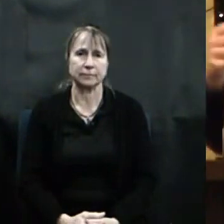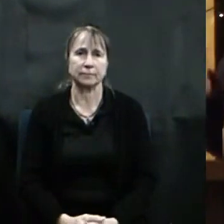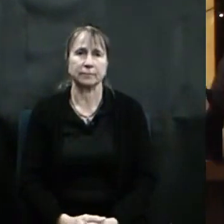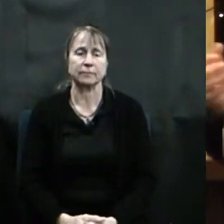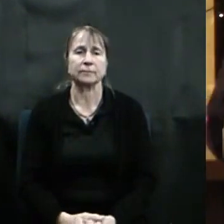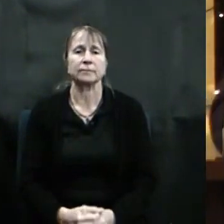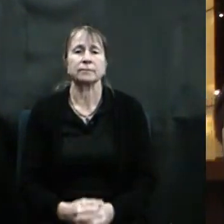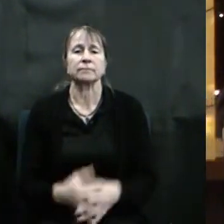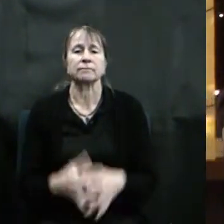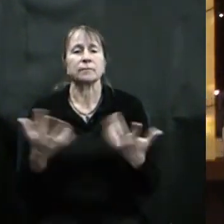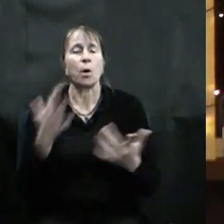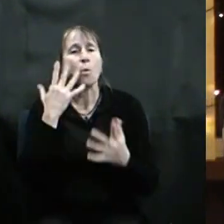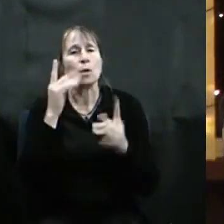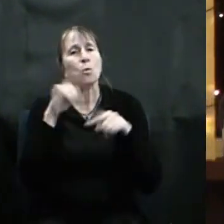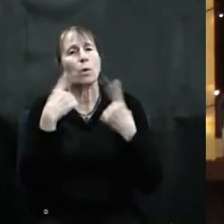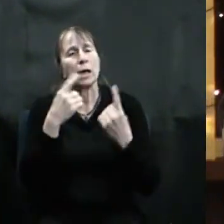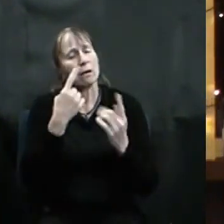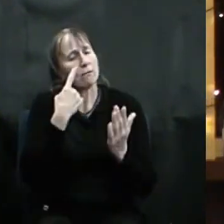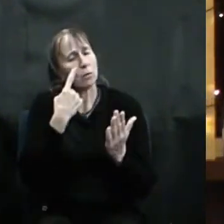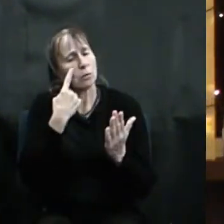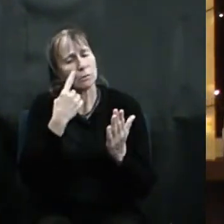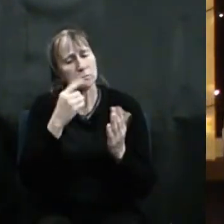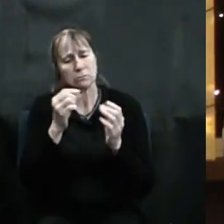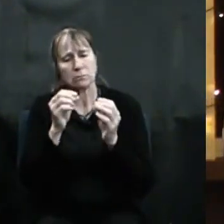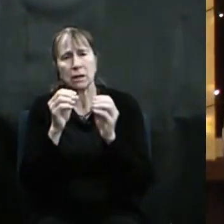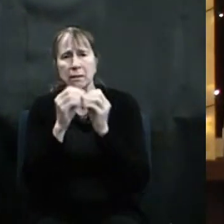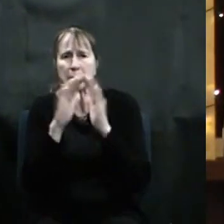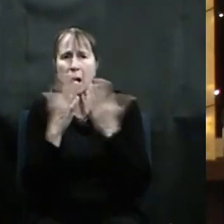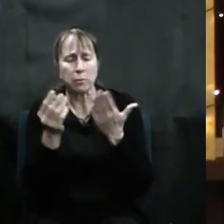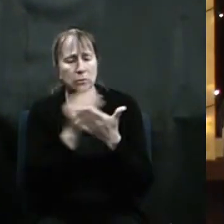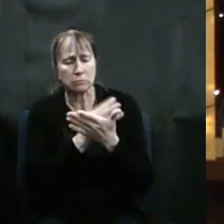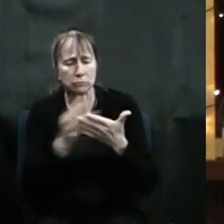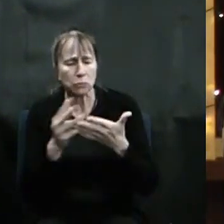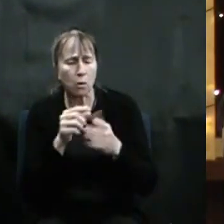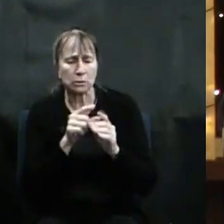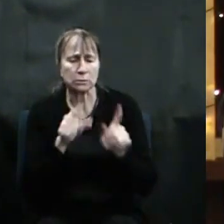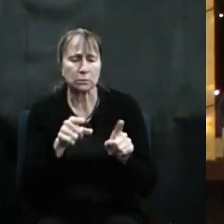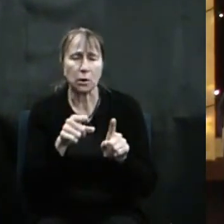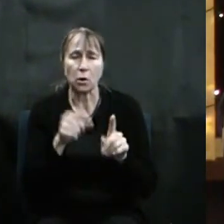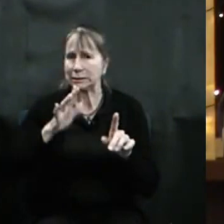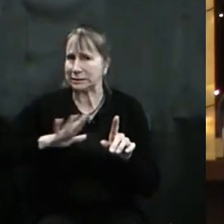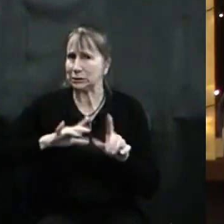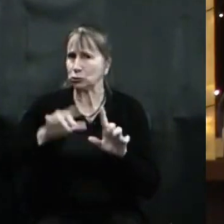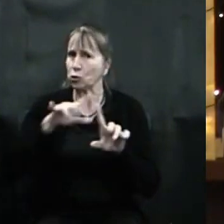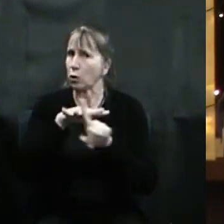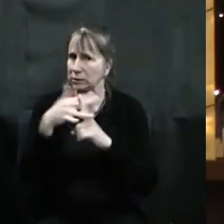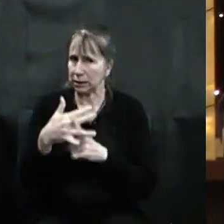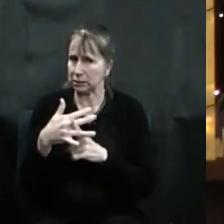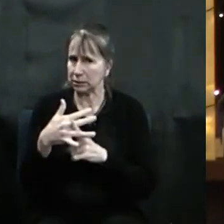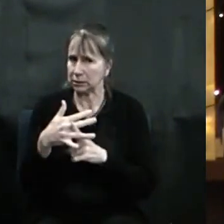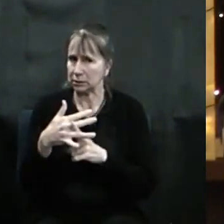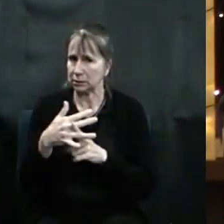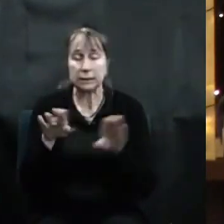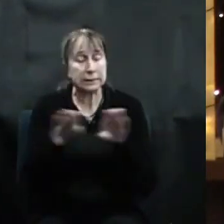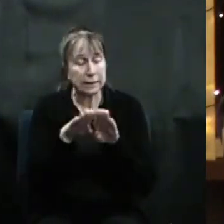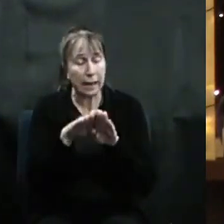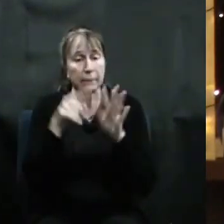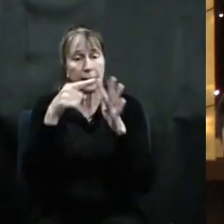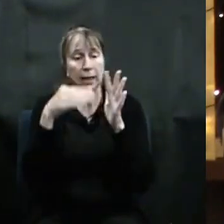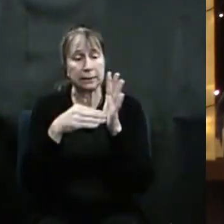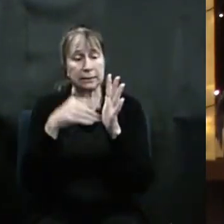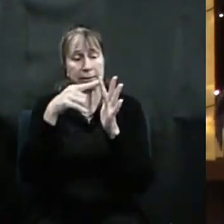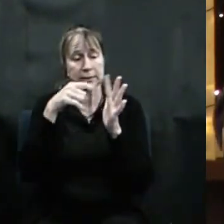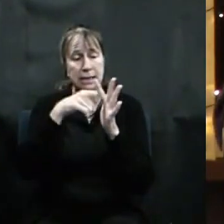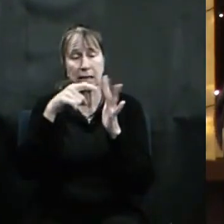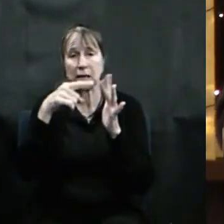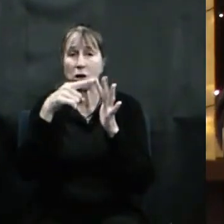As we study any part of the Bible, it's really important to read it in context. And we need to see Ezekiel in its context.